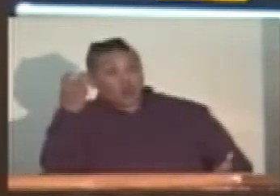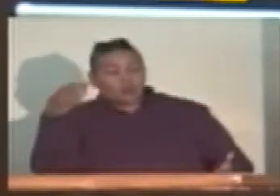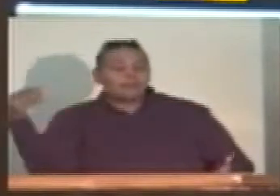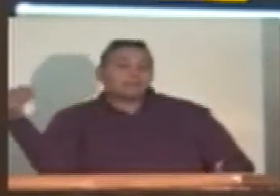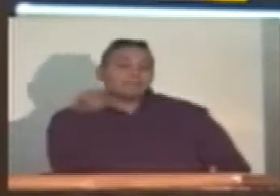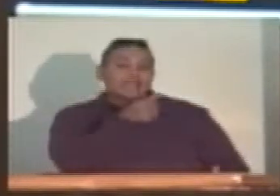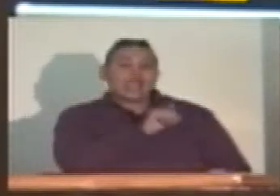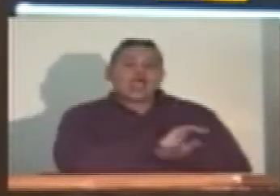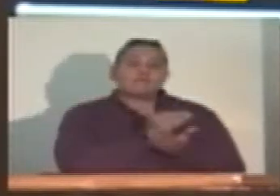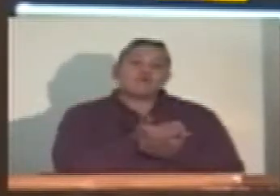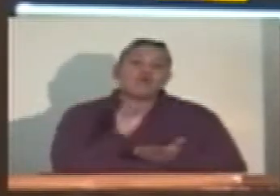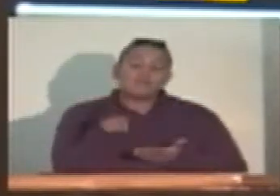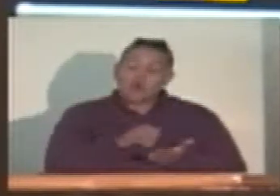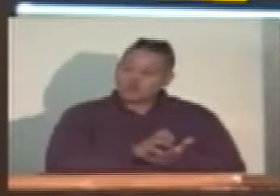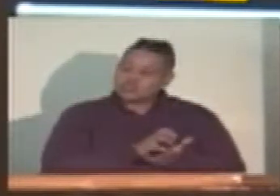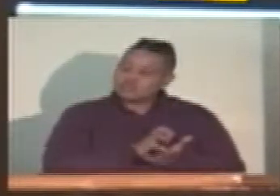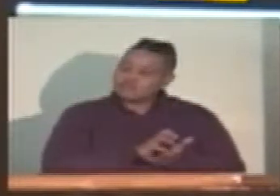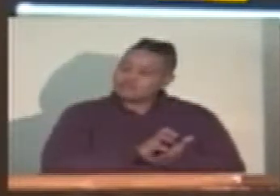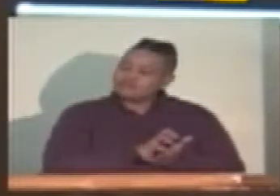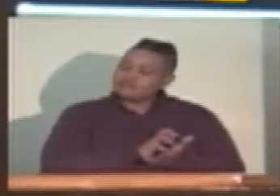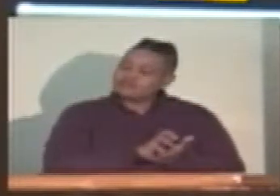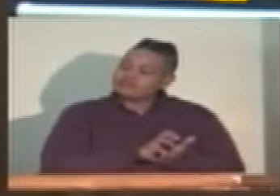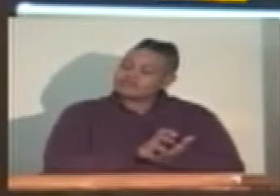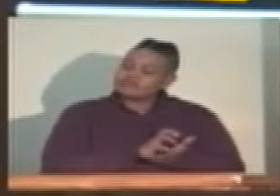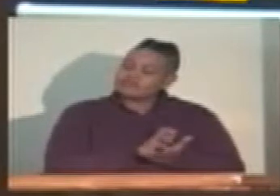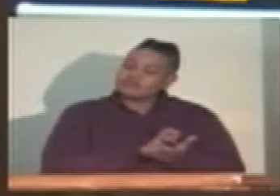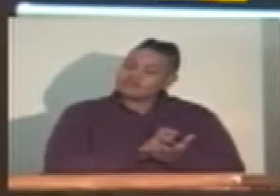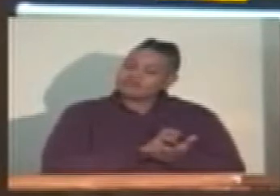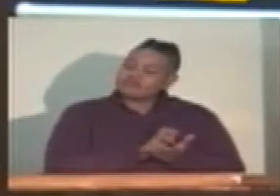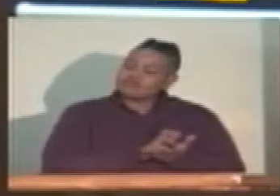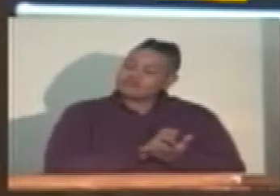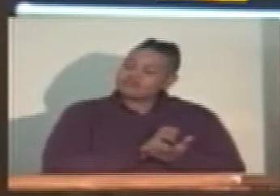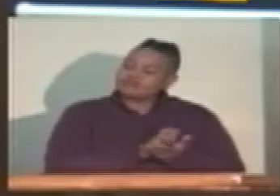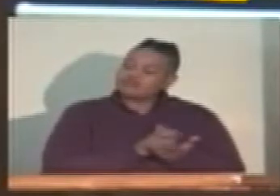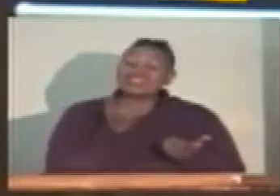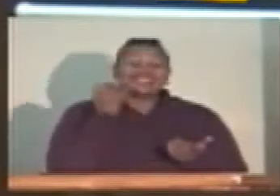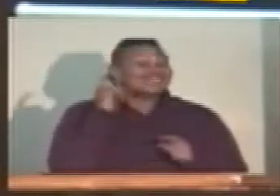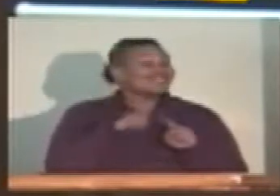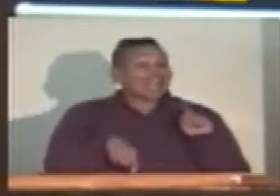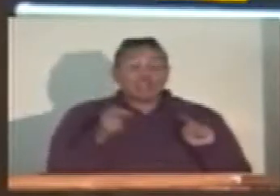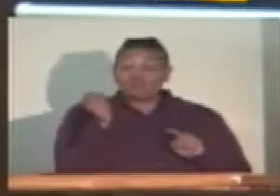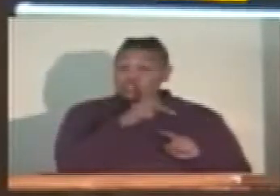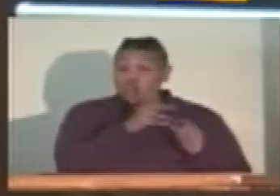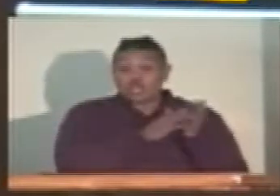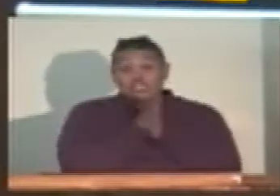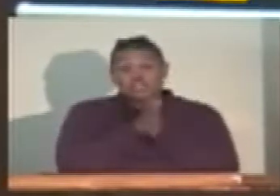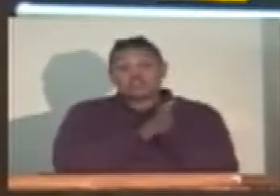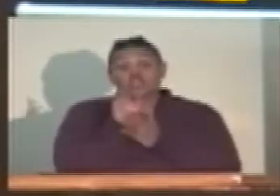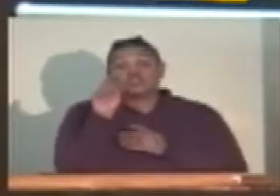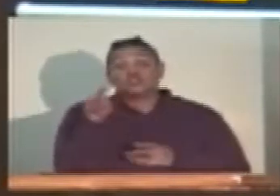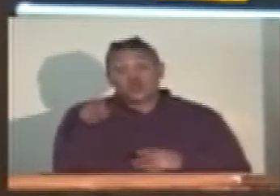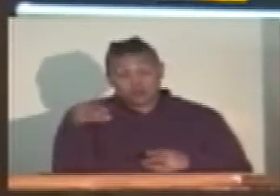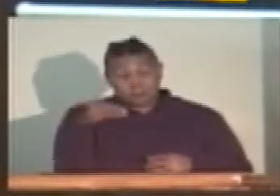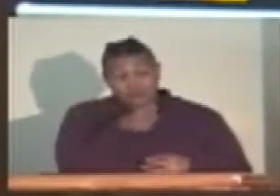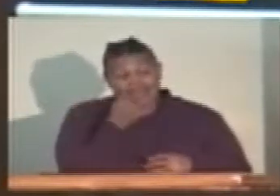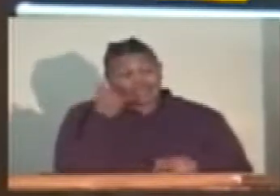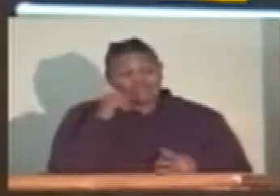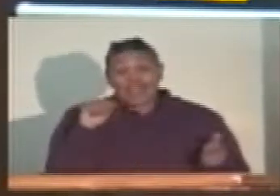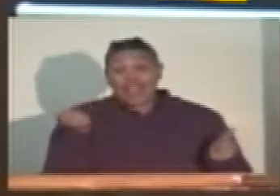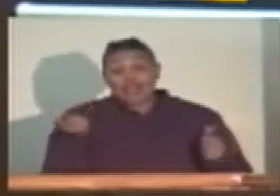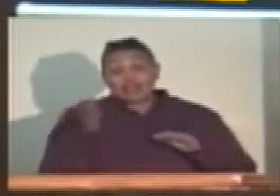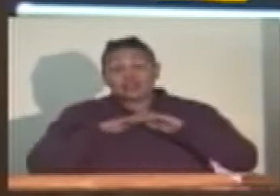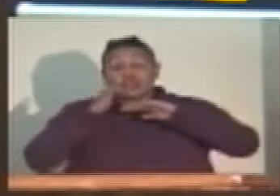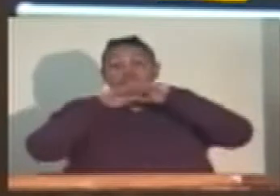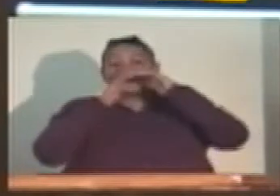stolen if it cannot be returned. Interest should also be paid if any is incurred